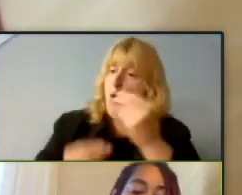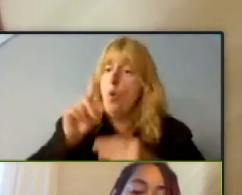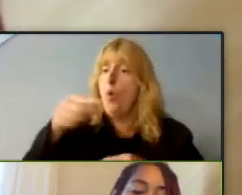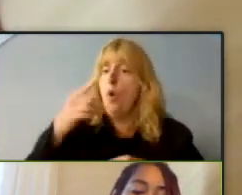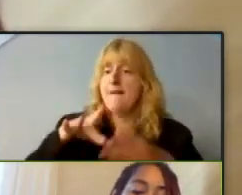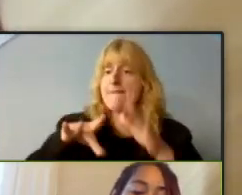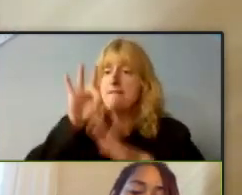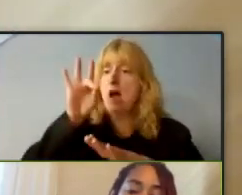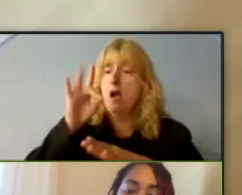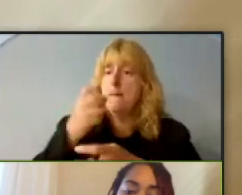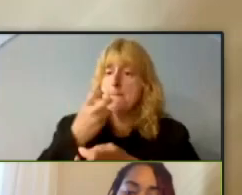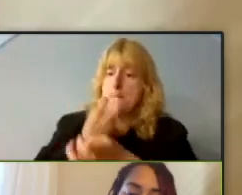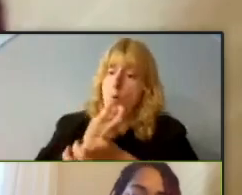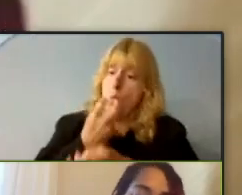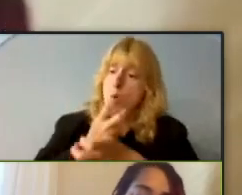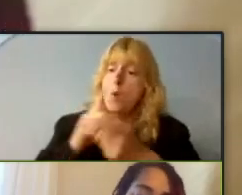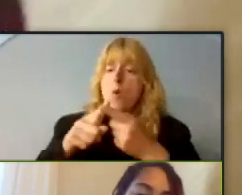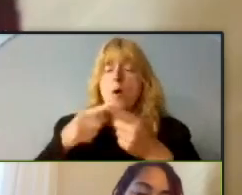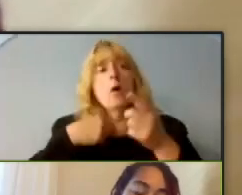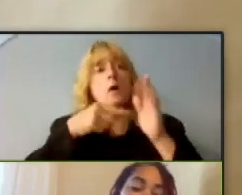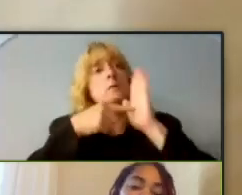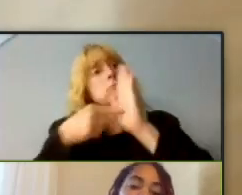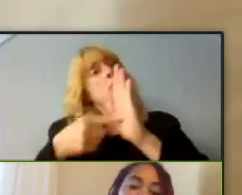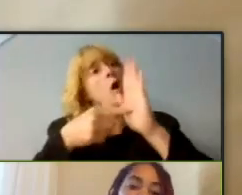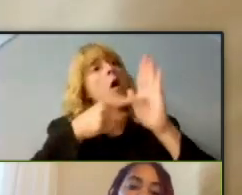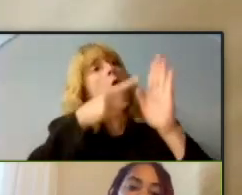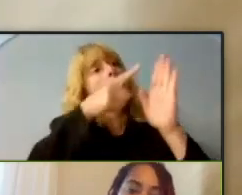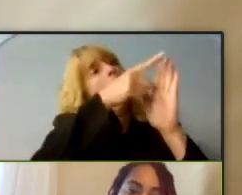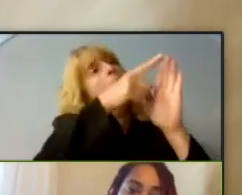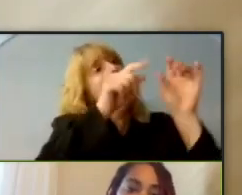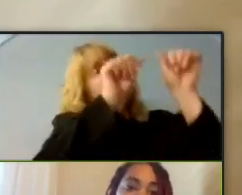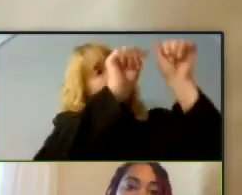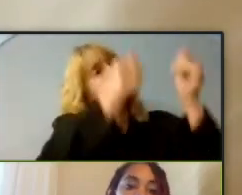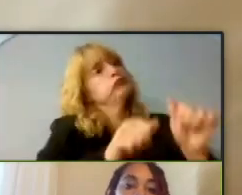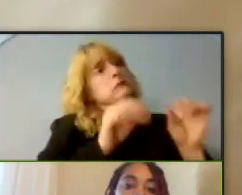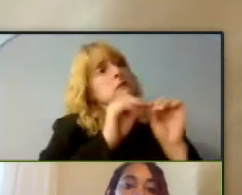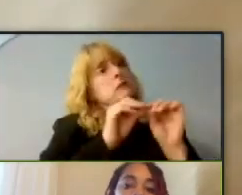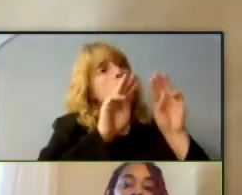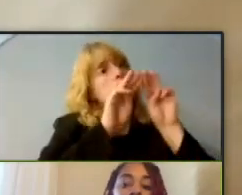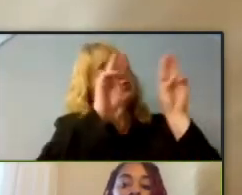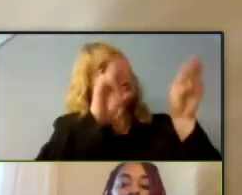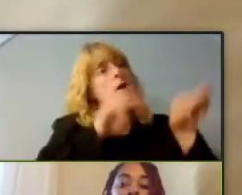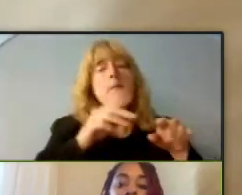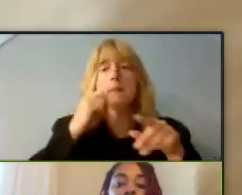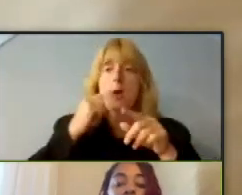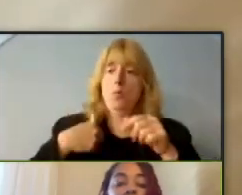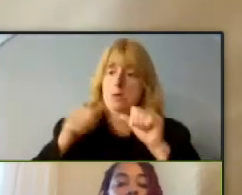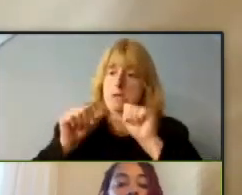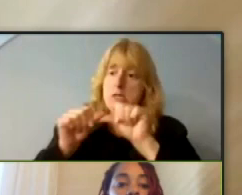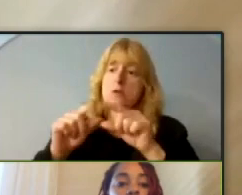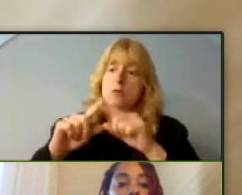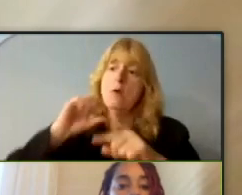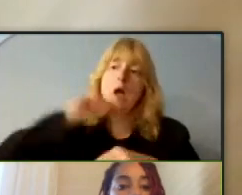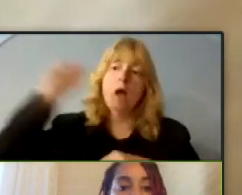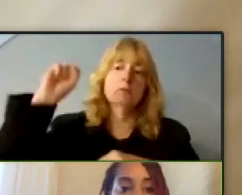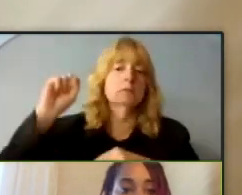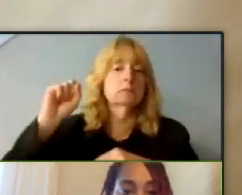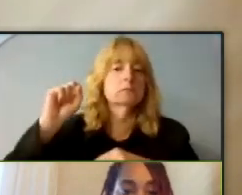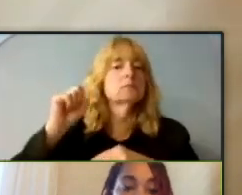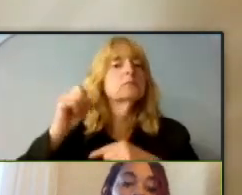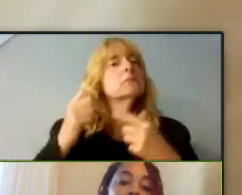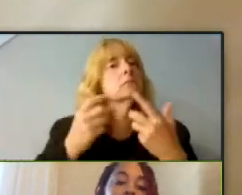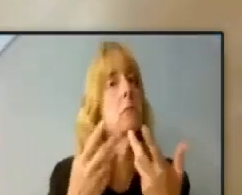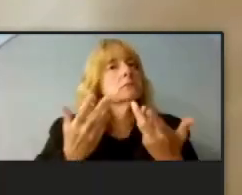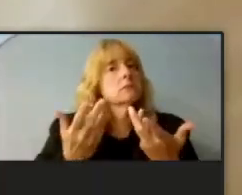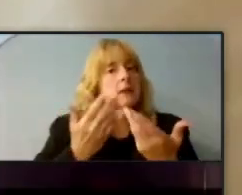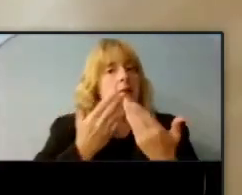in glass cases or take those bones to museums and continue to hang them? Thank you. I'm gonna open the floor for